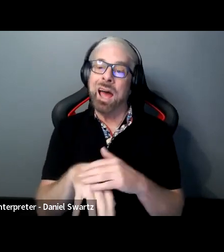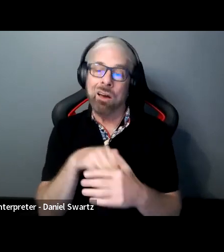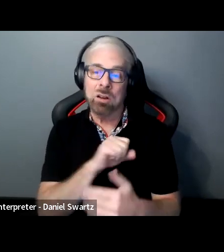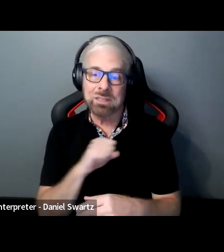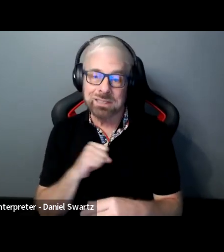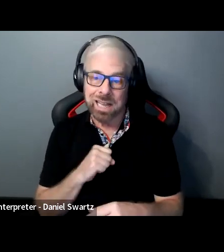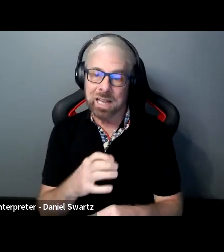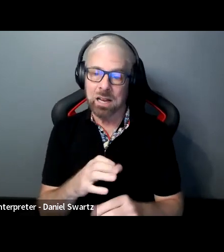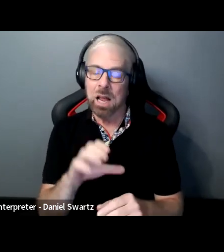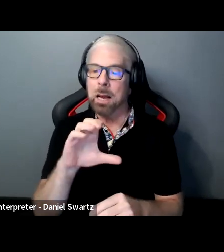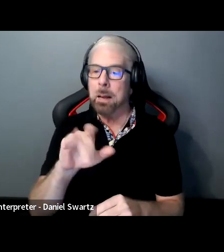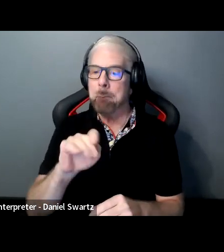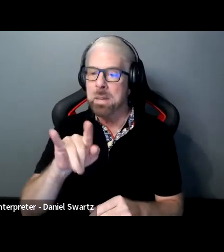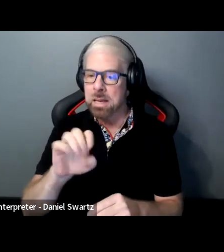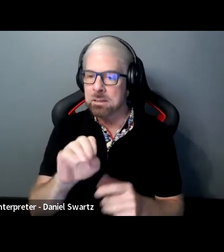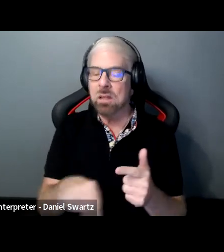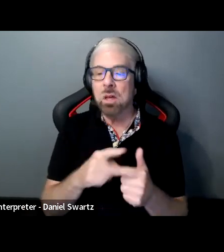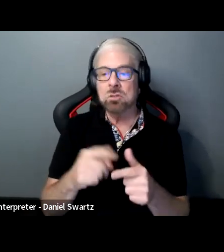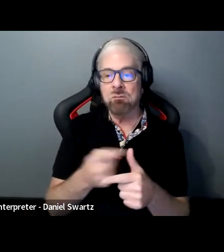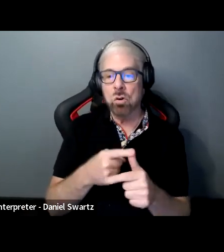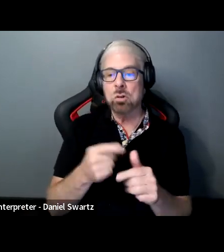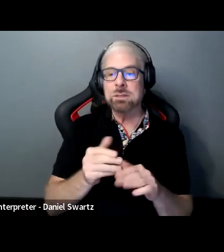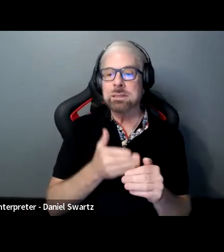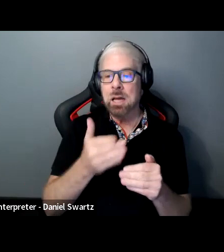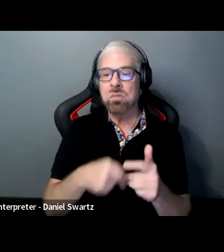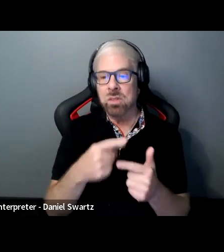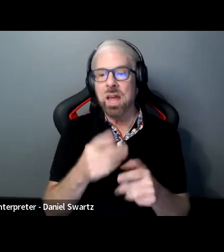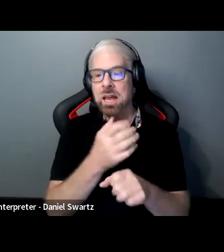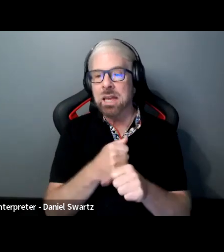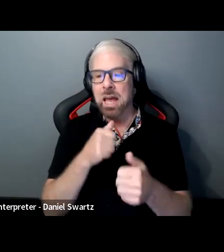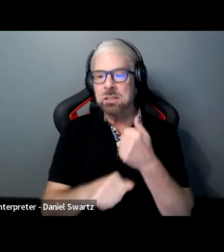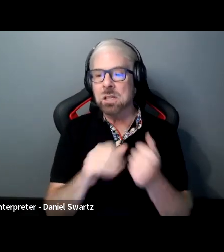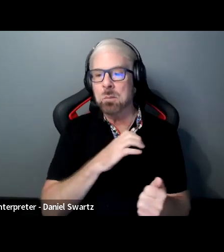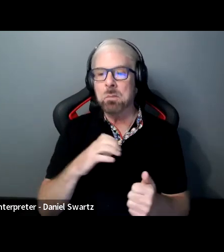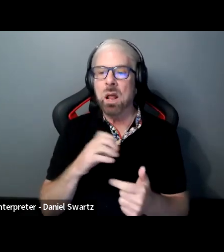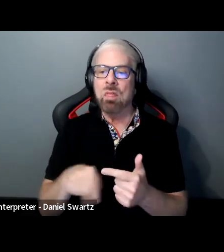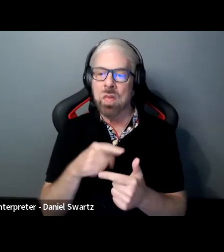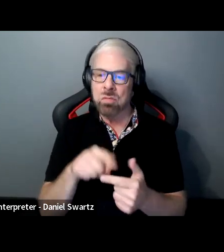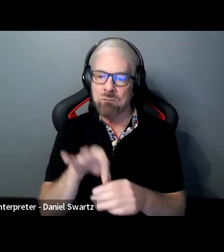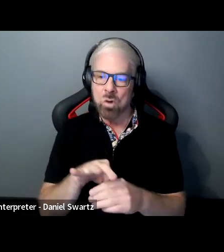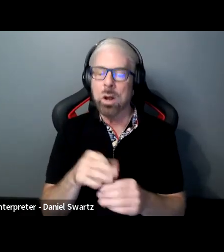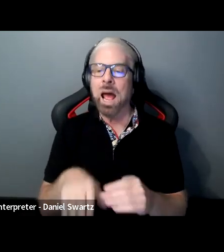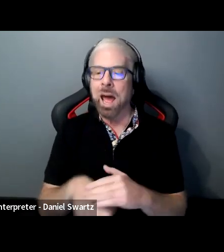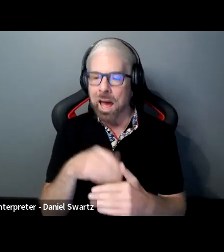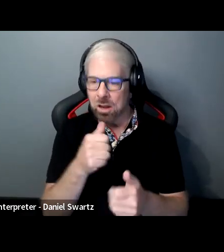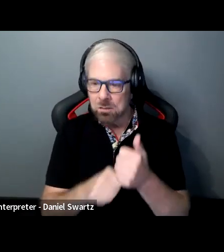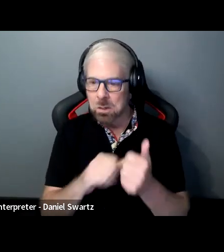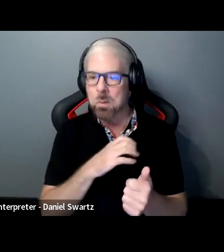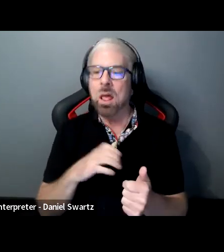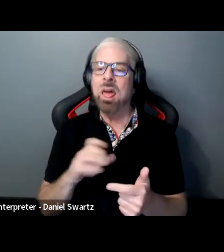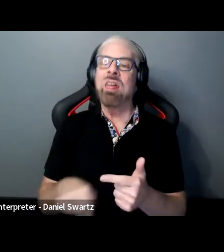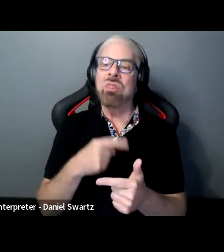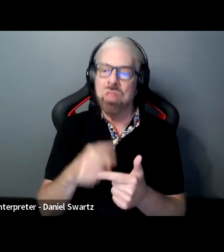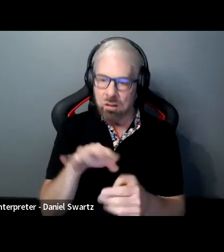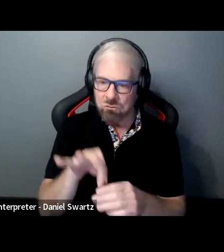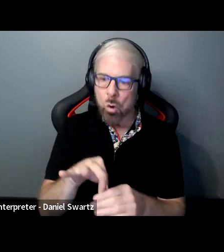first step in that process. So, you know, they get a subcommittee meeting and they get voted out of subcommittee, and then they have to be voted out of the full committee